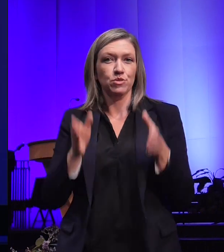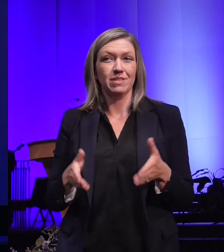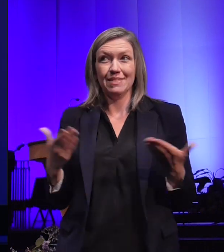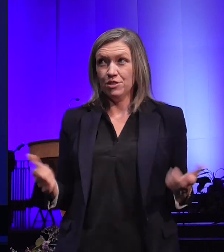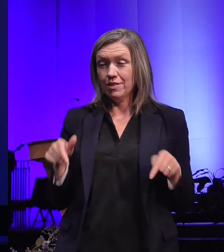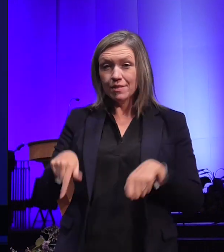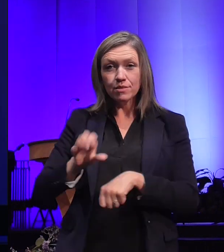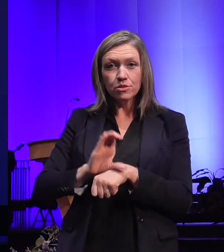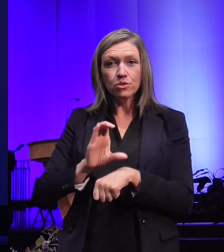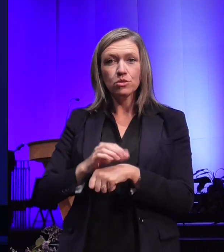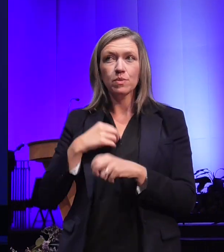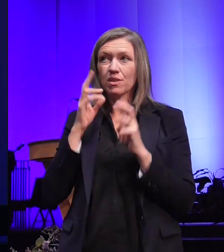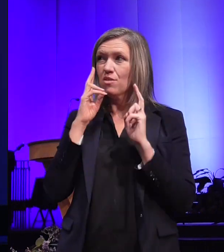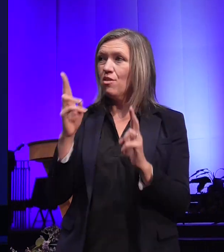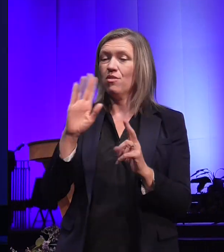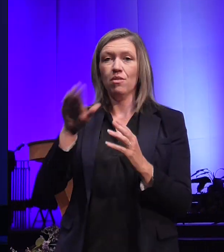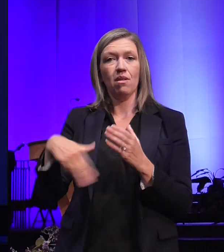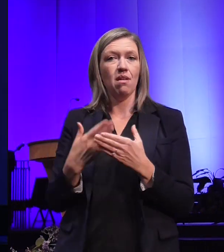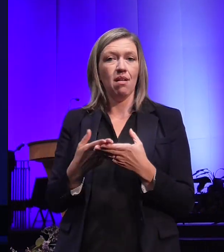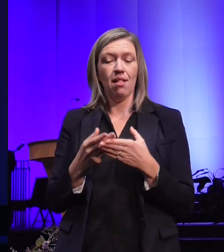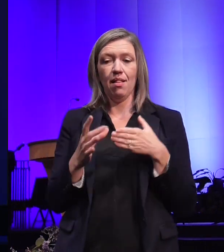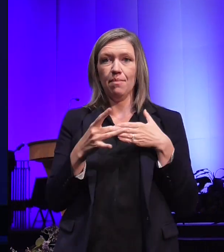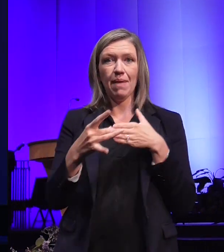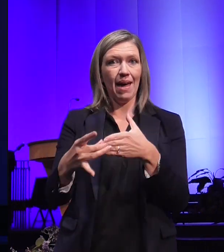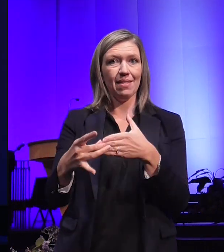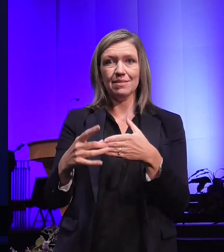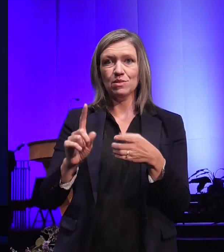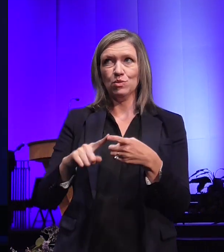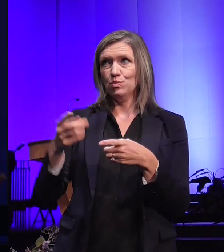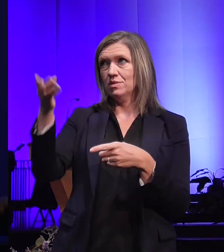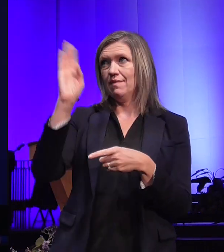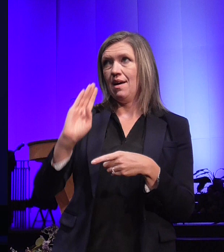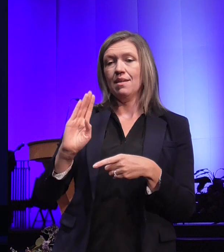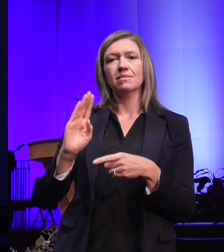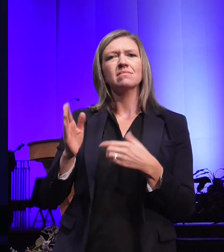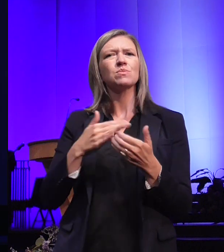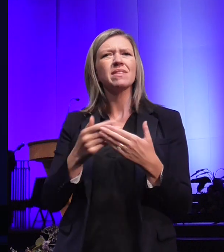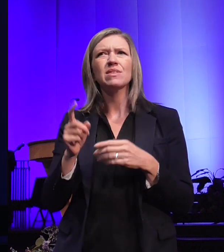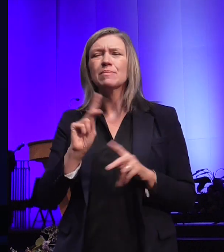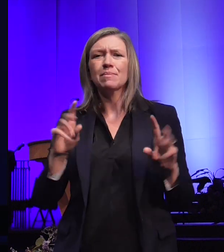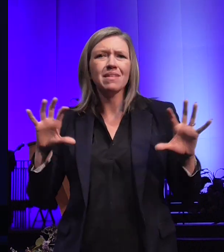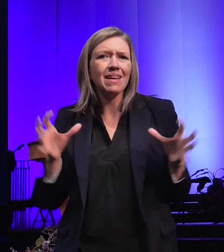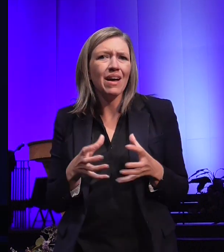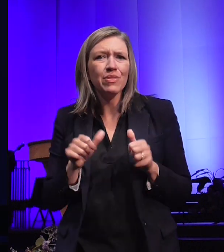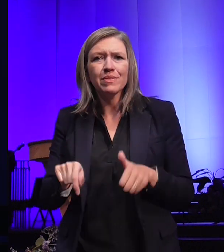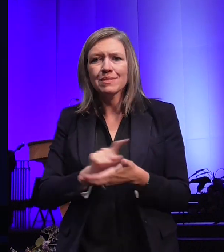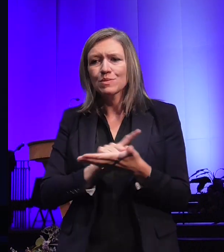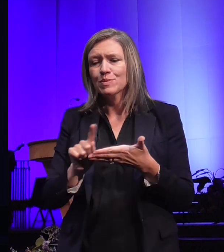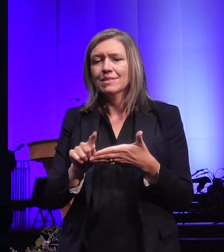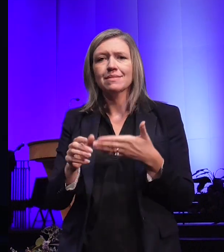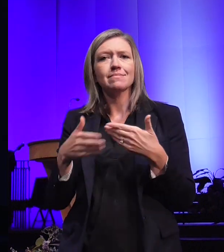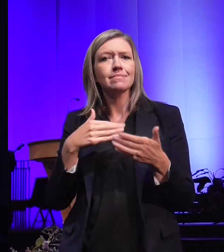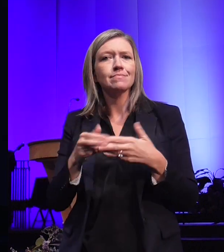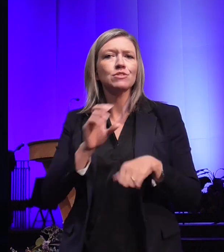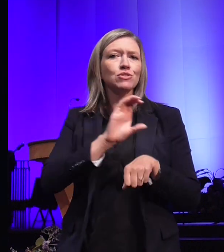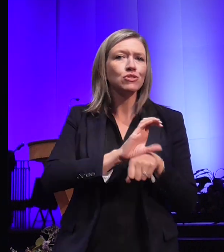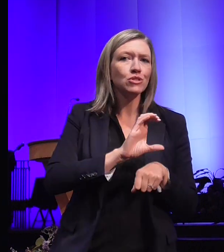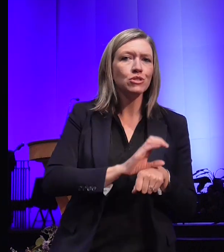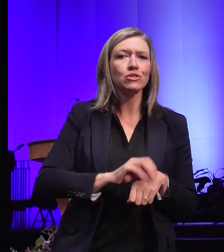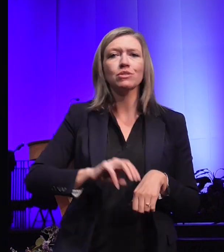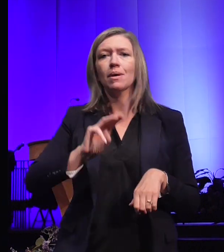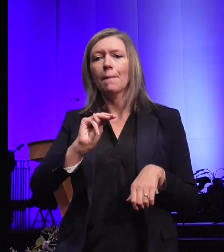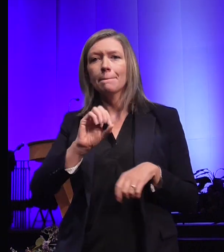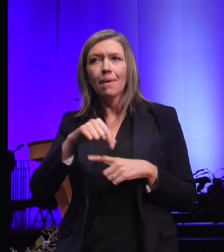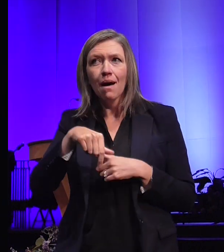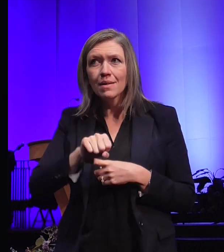Church, we honor all paths to the divine. And so wherever people have gathered this week, whether it's a church or a